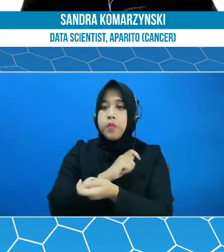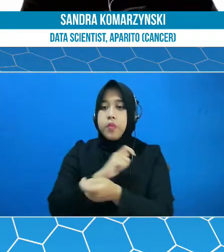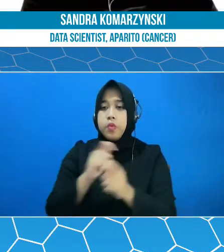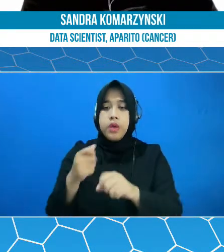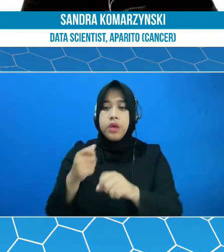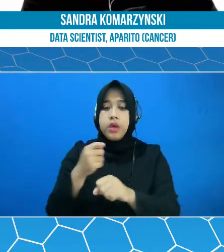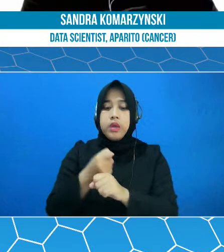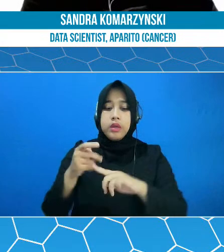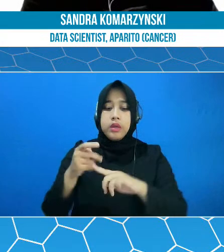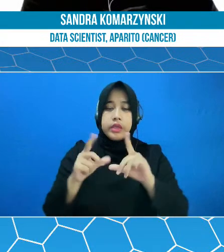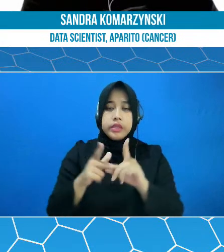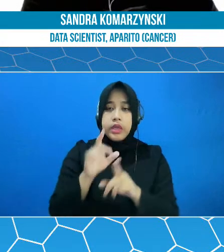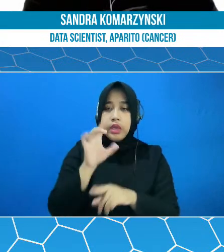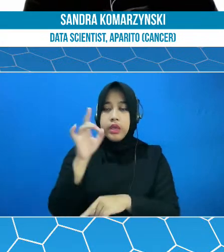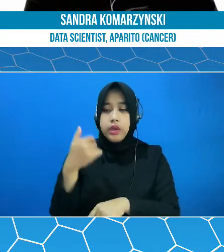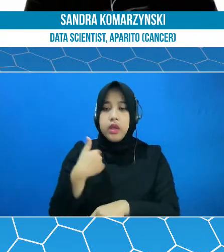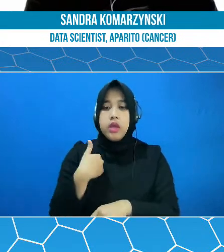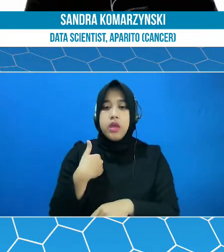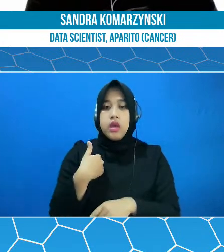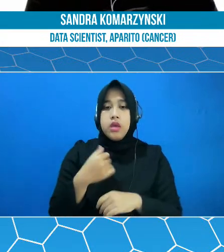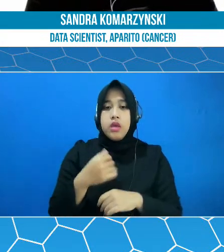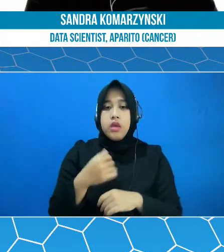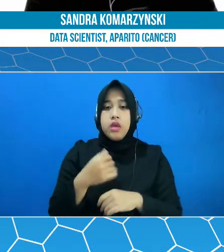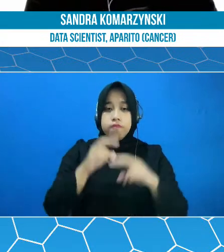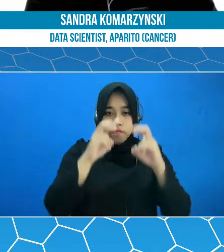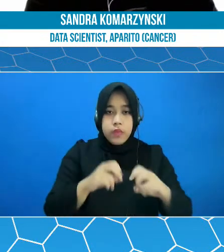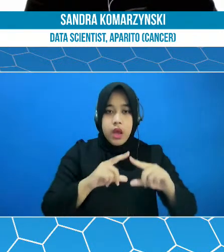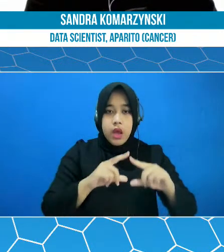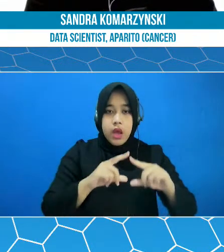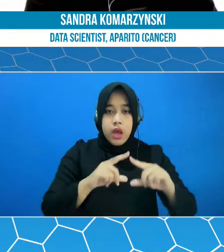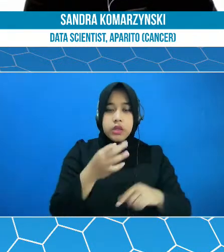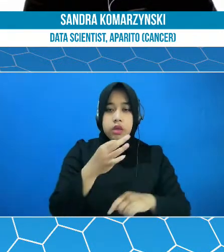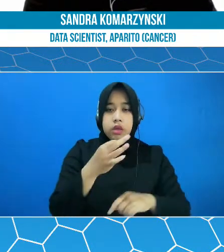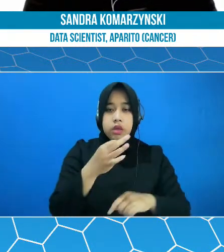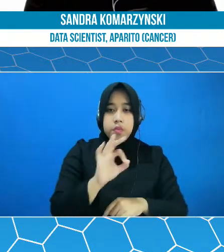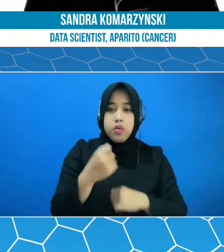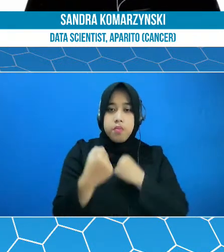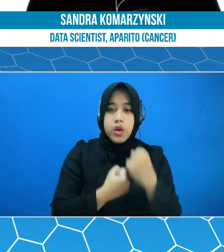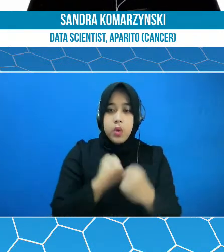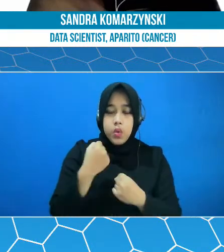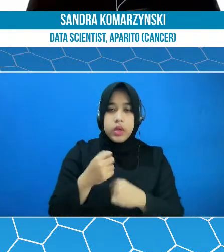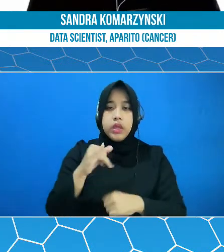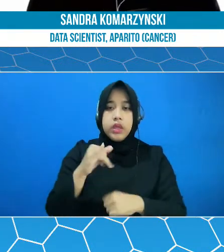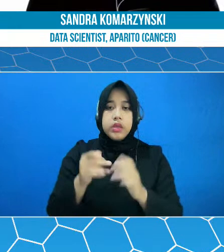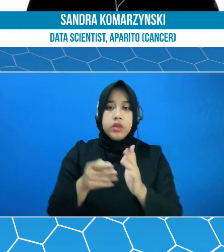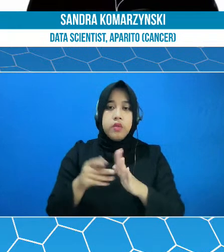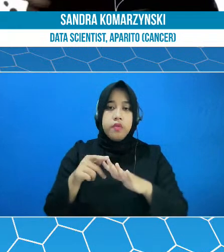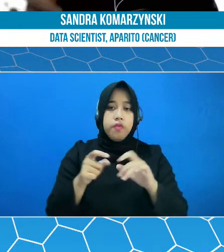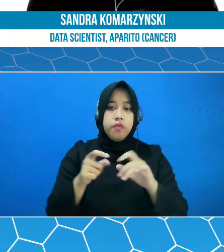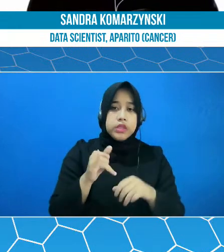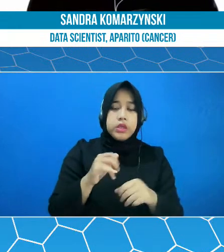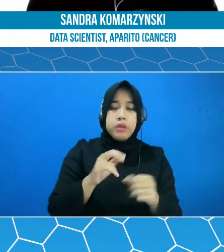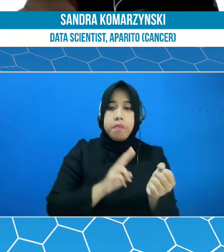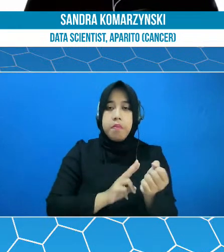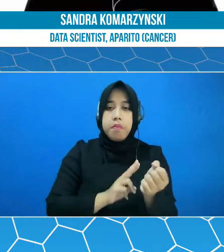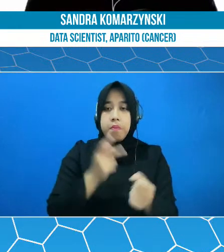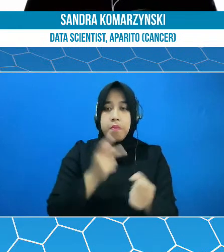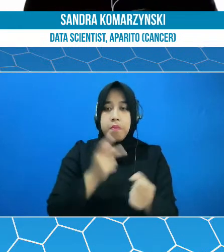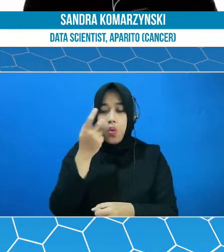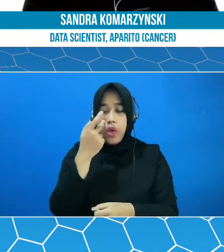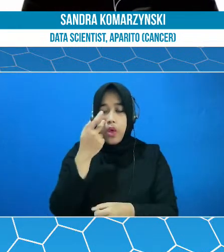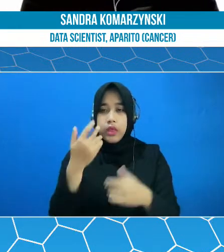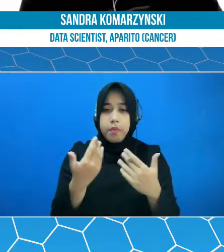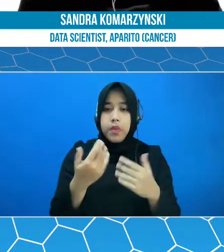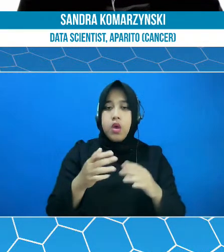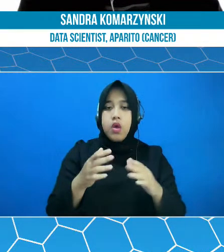for assessing the effectiveness of new treatments and therapies for long COVID. Next slide, please.